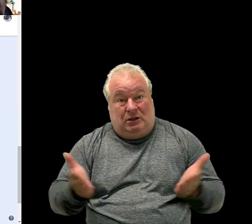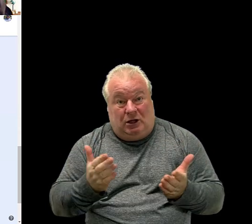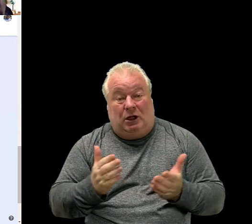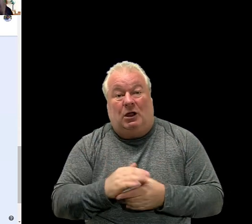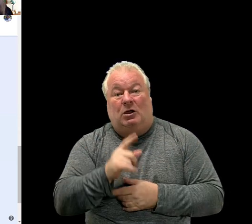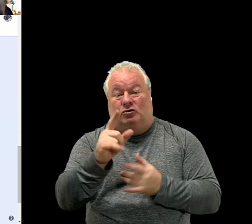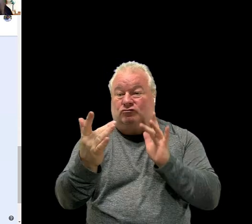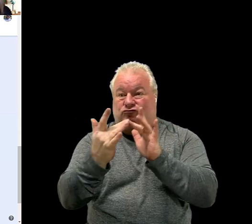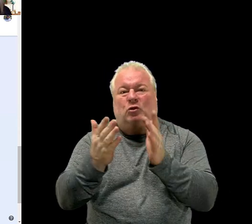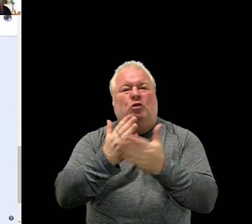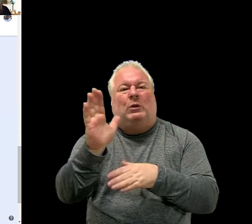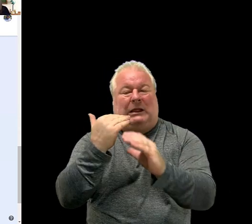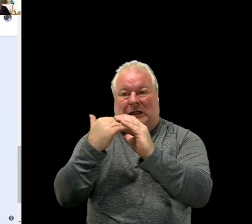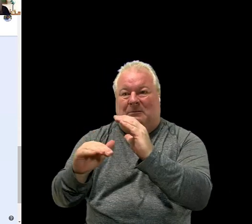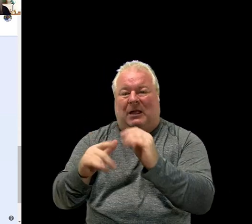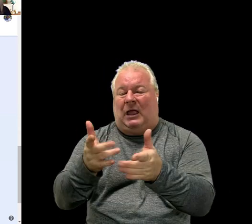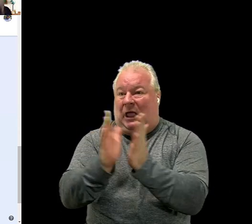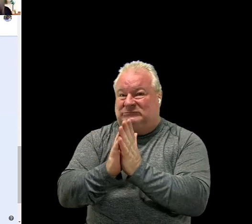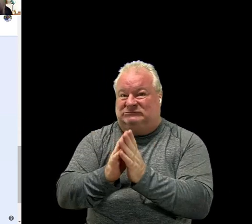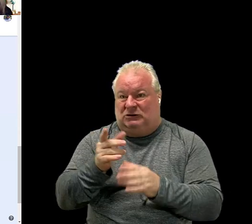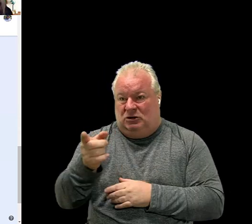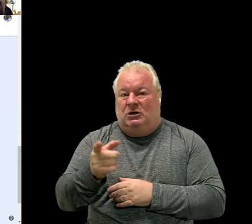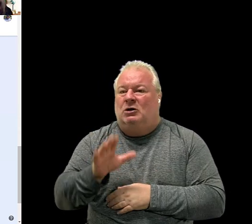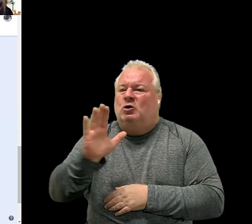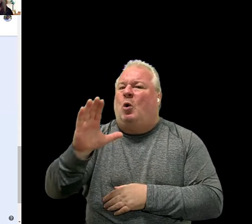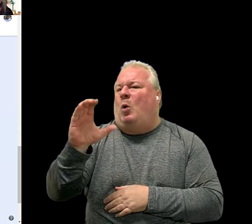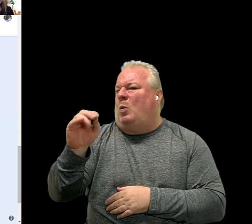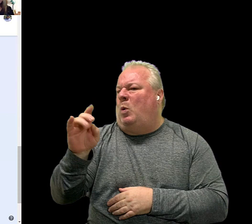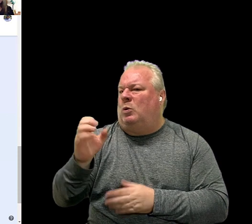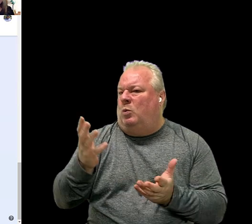reach out via email and ask her for her code.